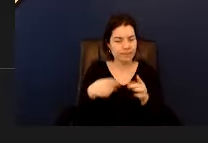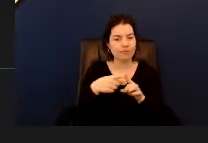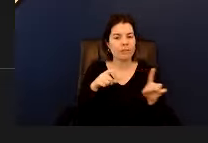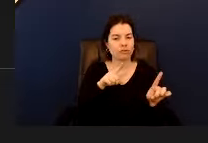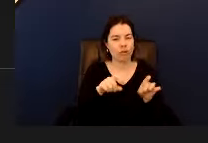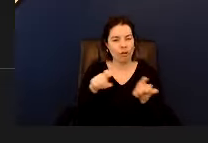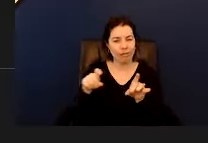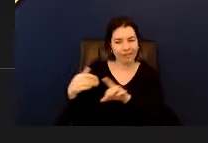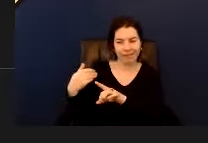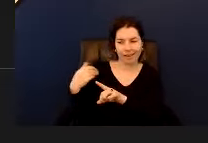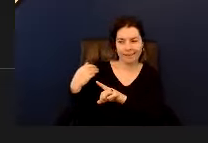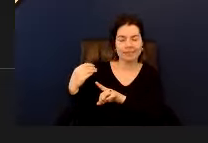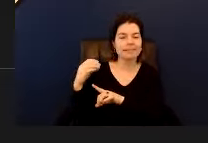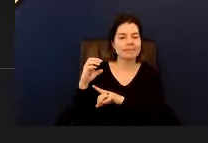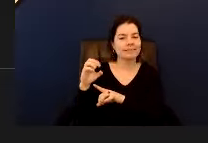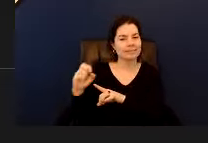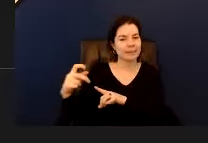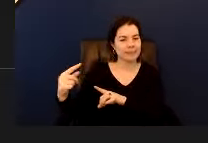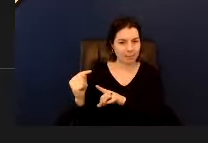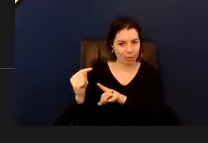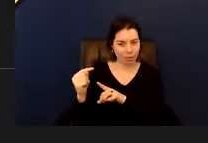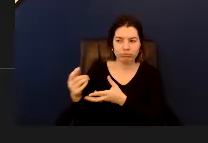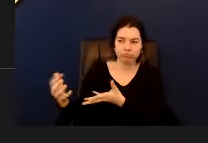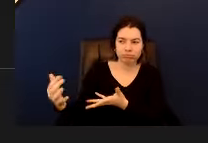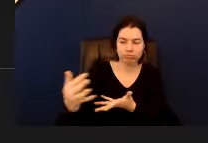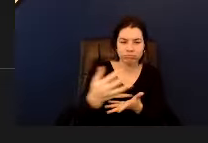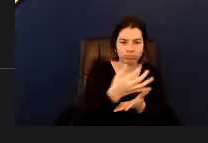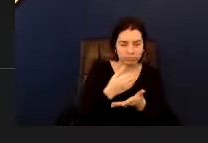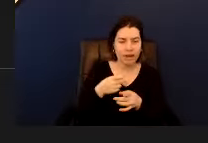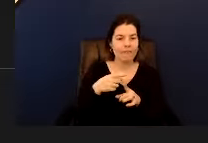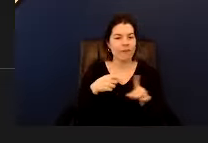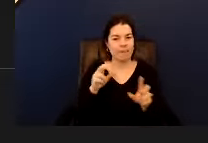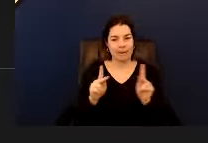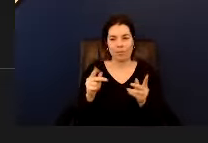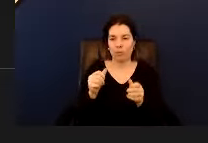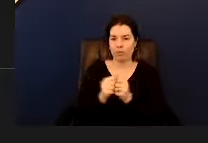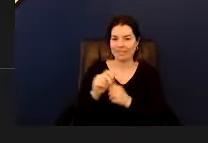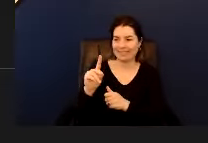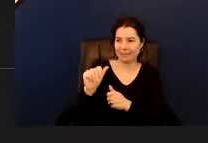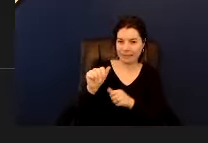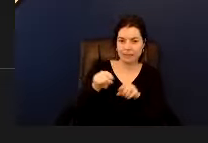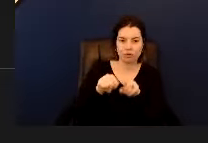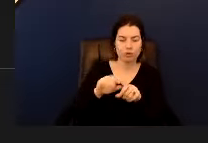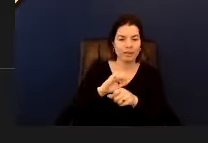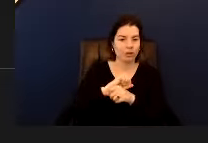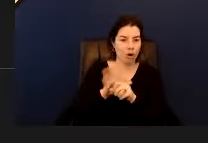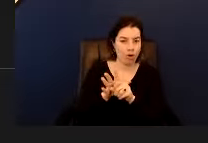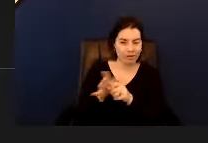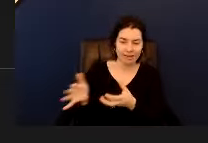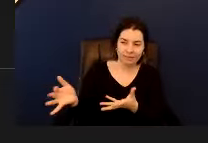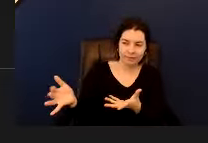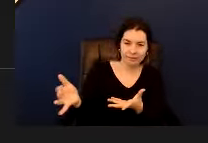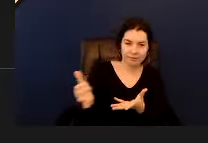on gathering the experiences of individuals with disabilities during COVID-19. We had